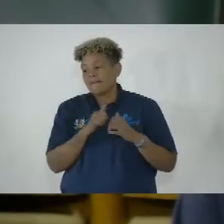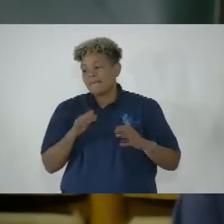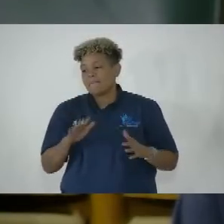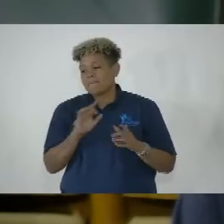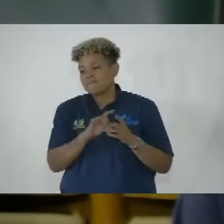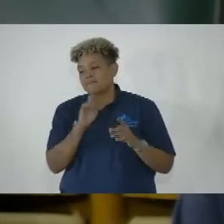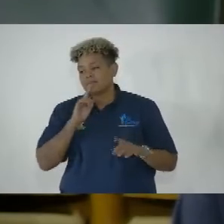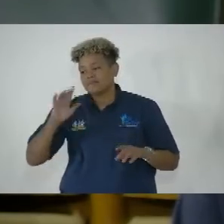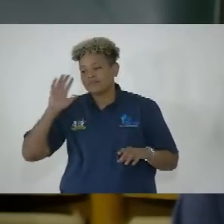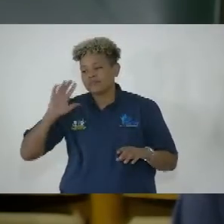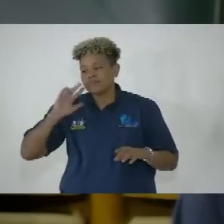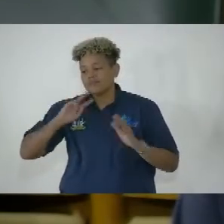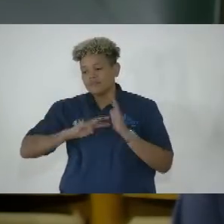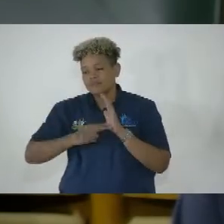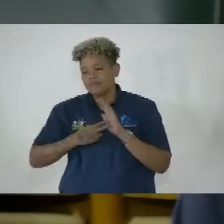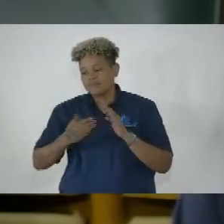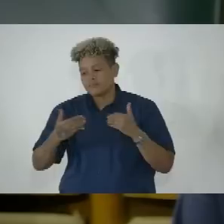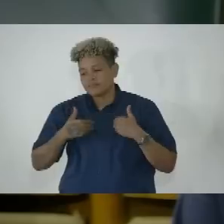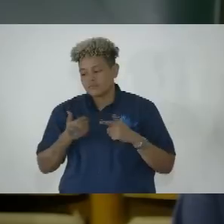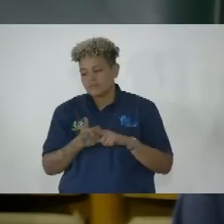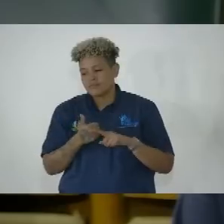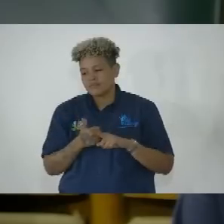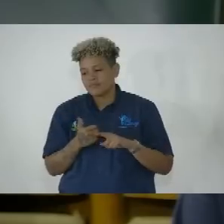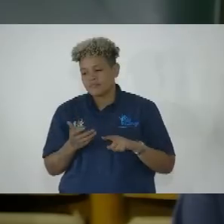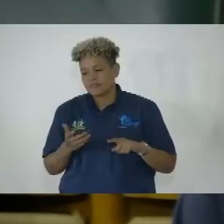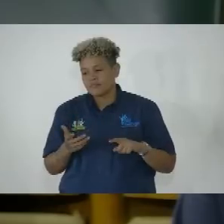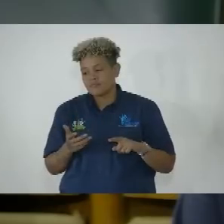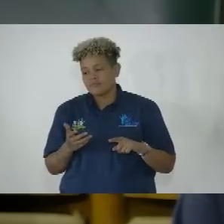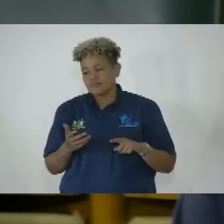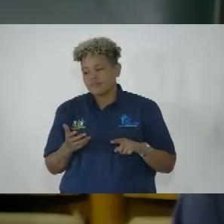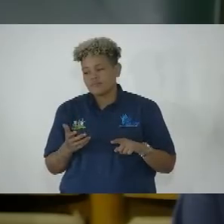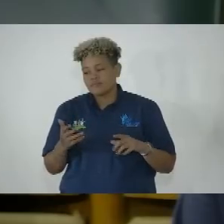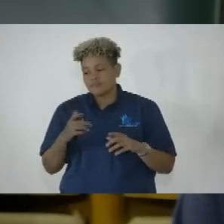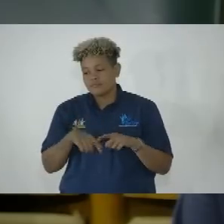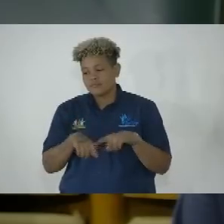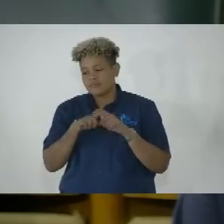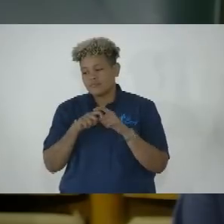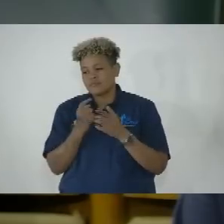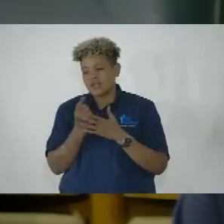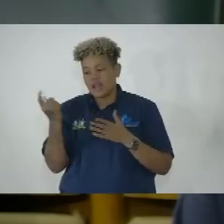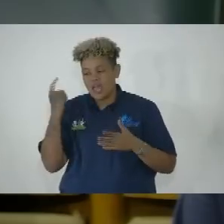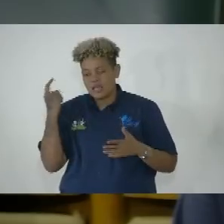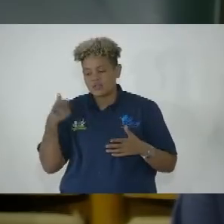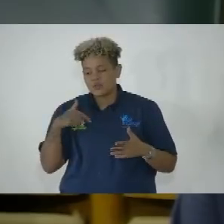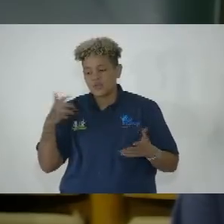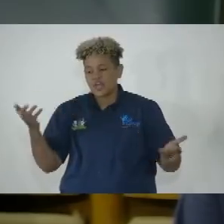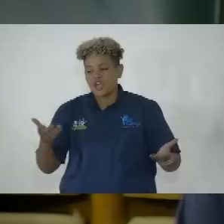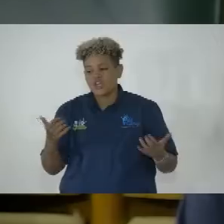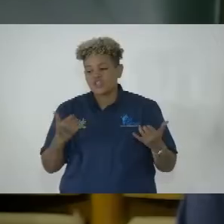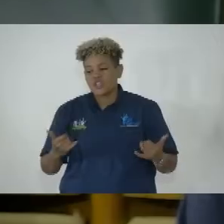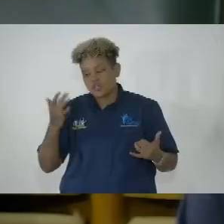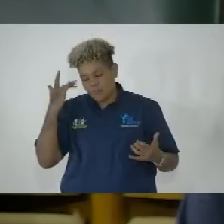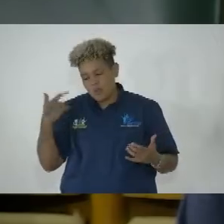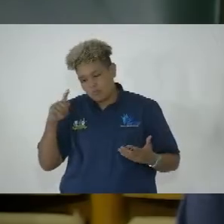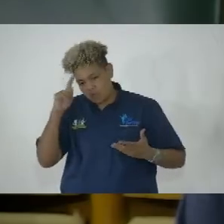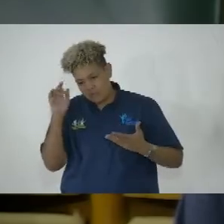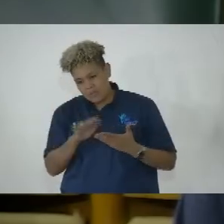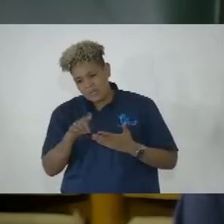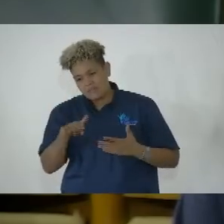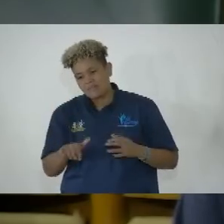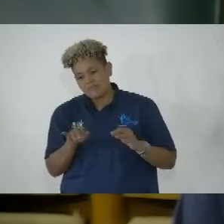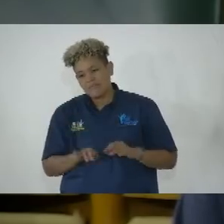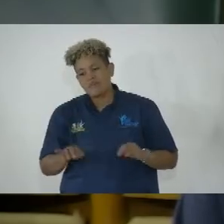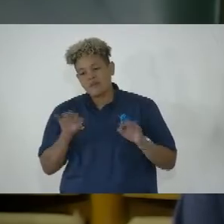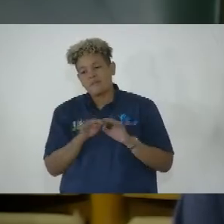the previous intention to having taken the recess last week, that we are here because we believe this is an